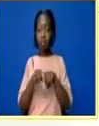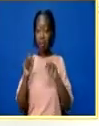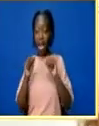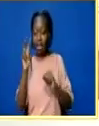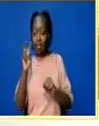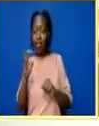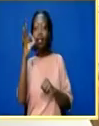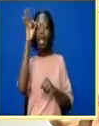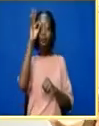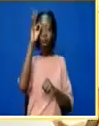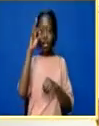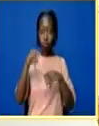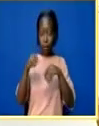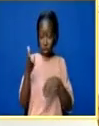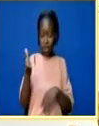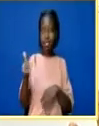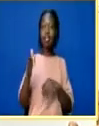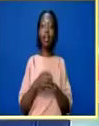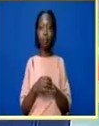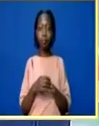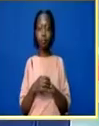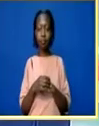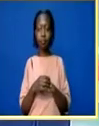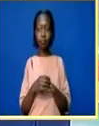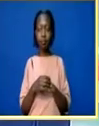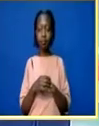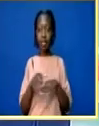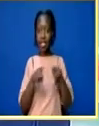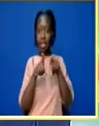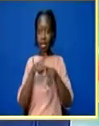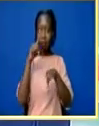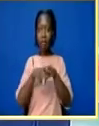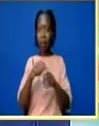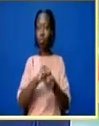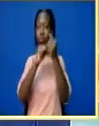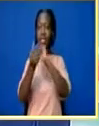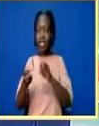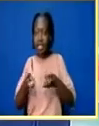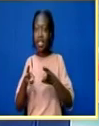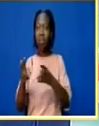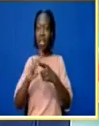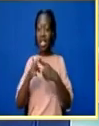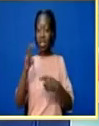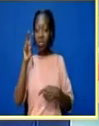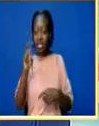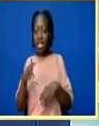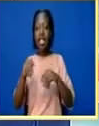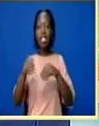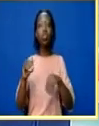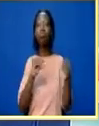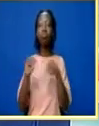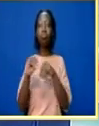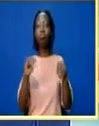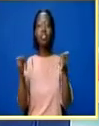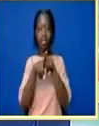It detaches the soil from it. Yes. And when it's taking a corner, oh, it bends. Yes, it does. And it just pushes the soil away. Yes. You see? So that is